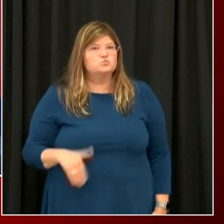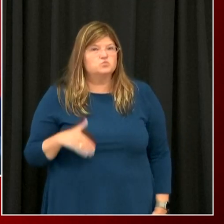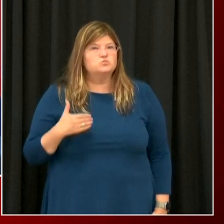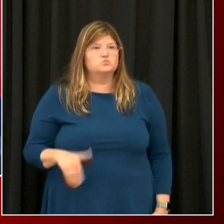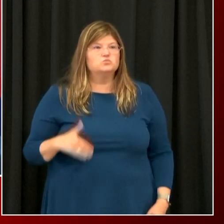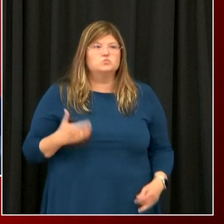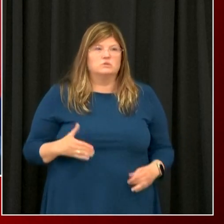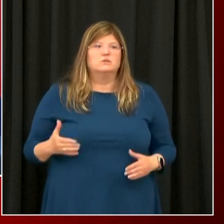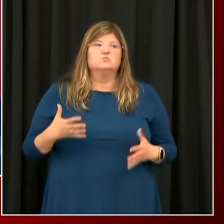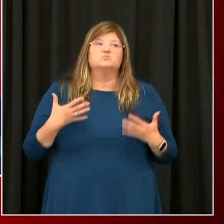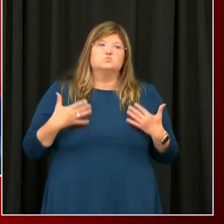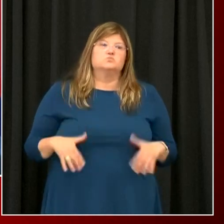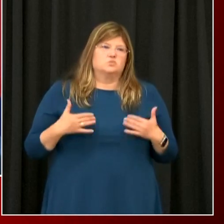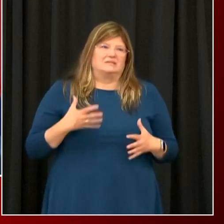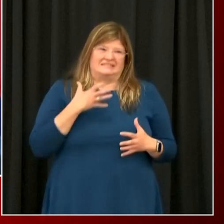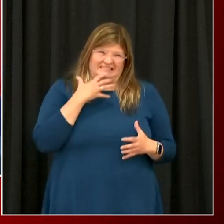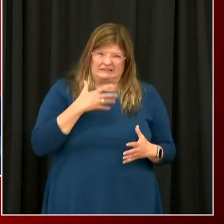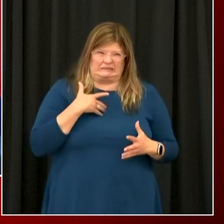activated a heat